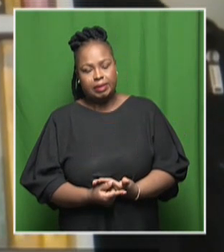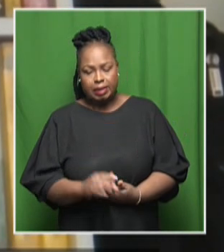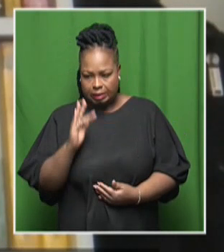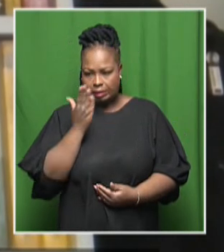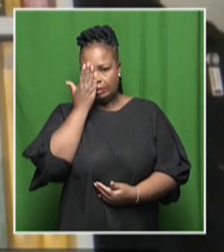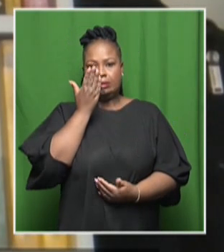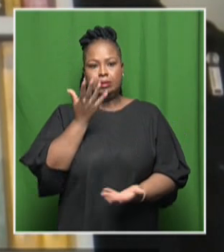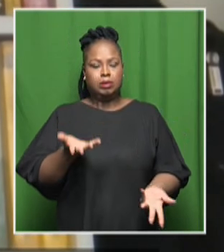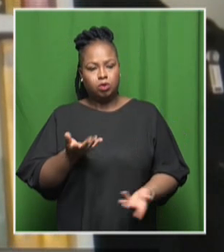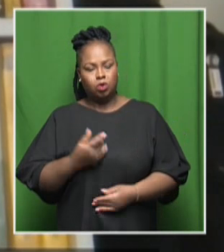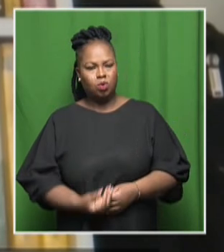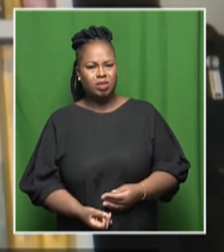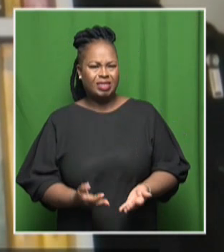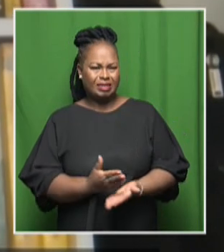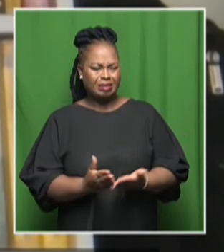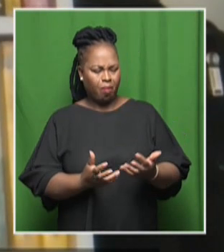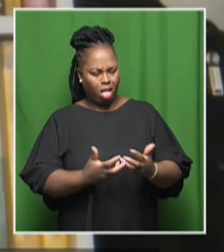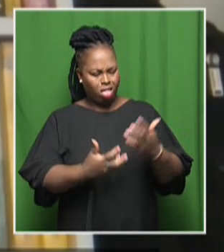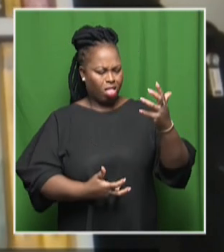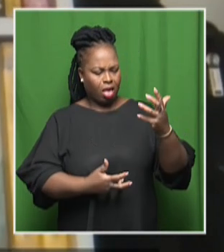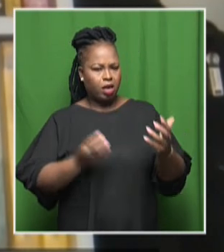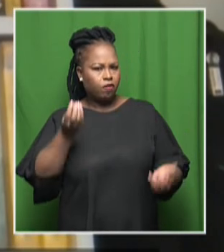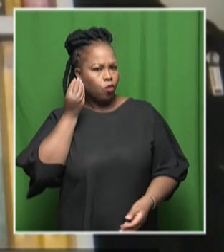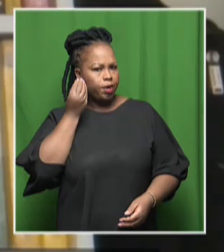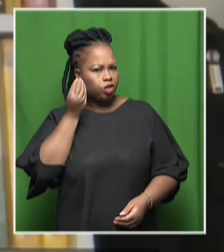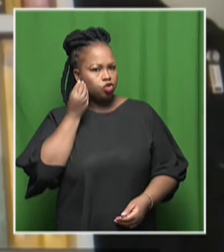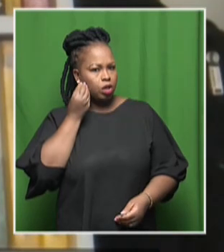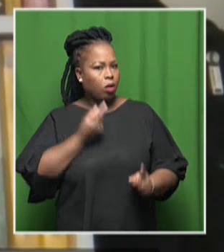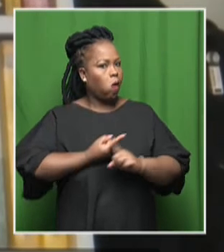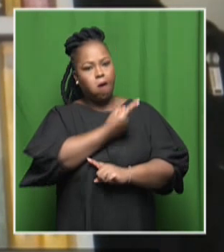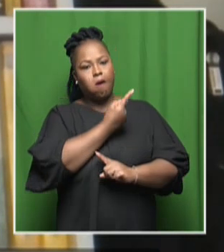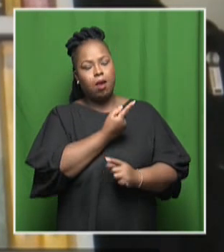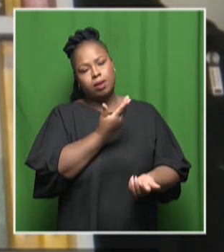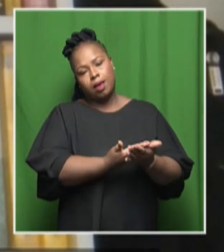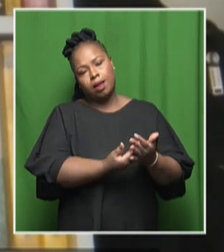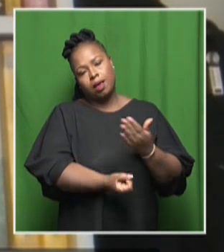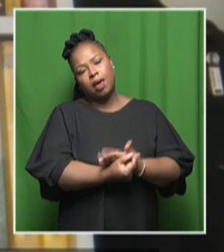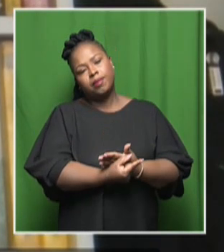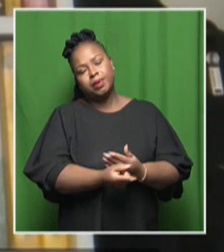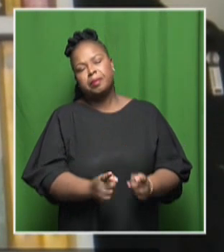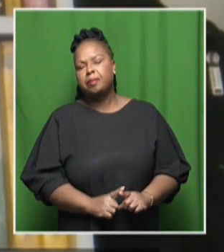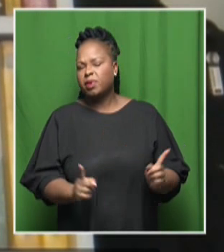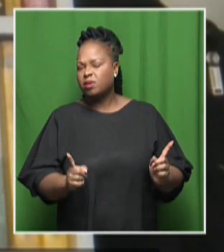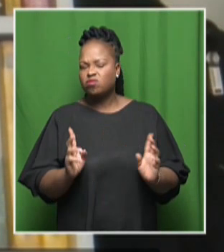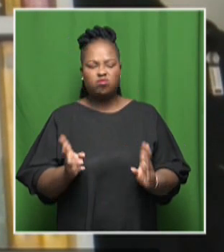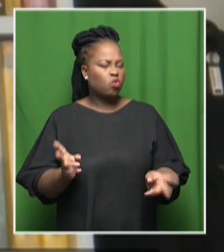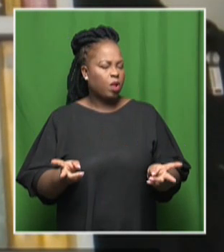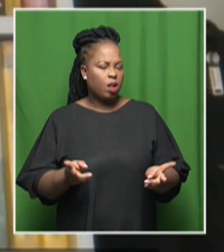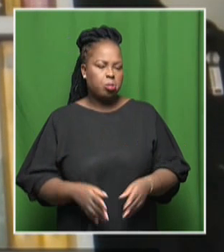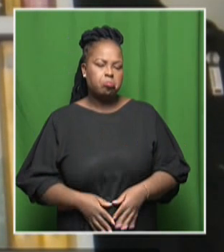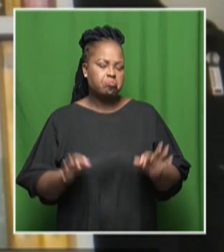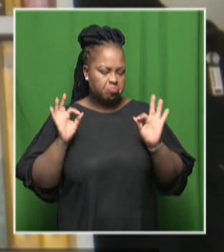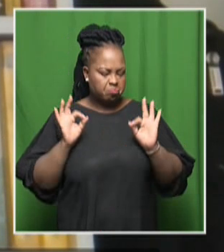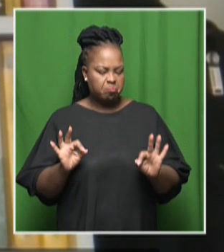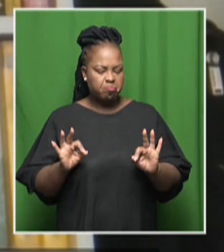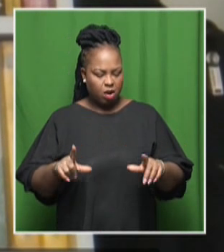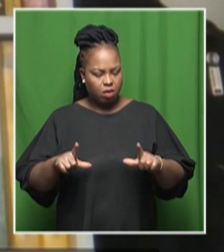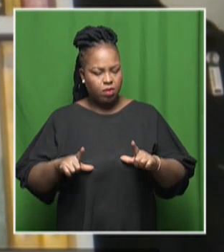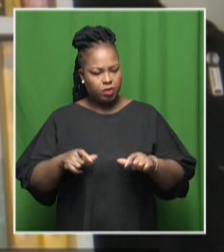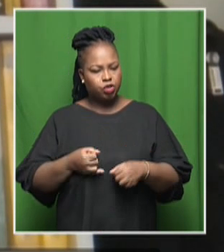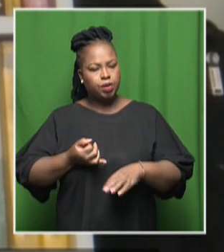get it right, where the forecasting is not perfect, but in general, we have a reliable early warning process in